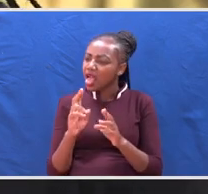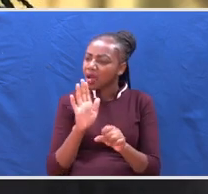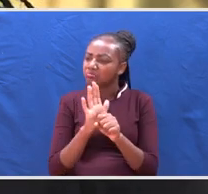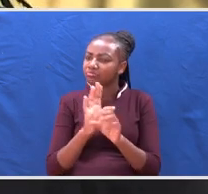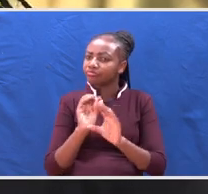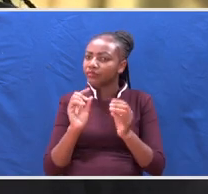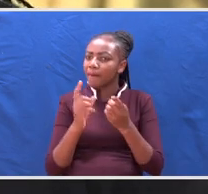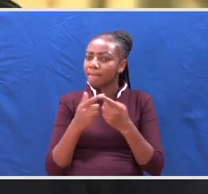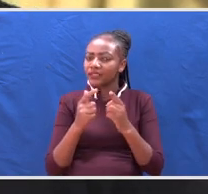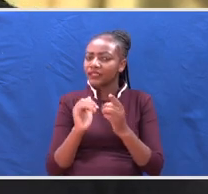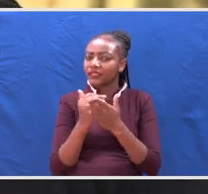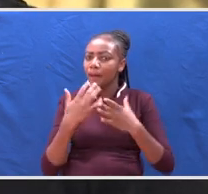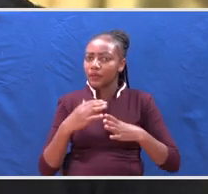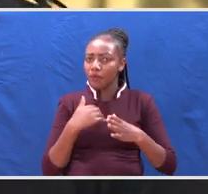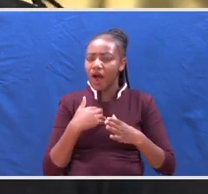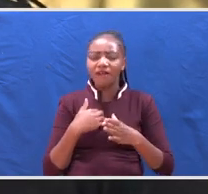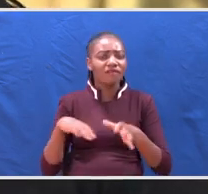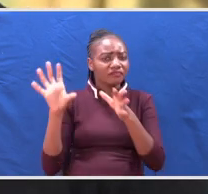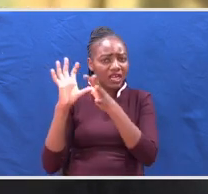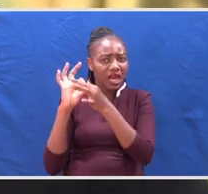some cultures still hold